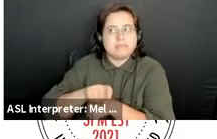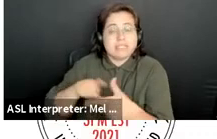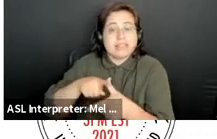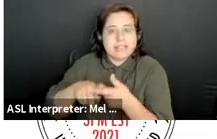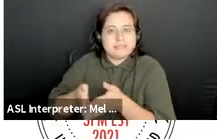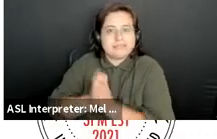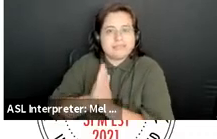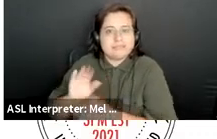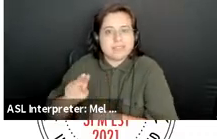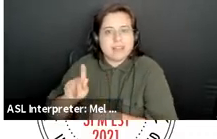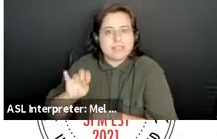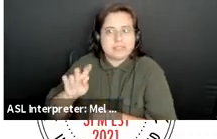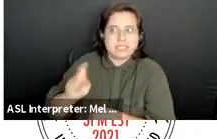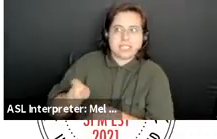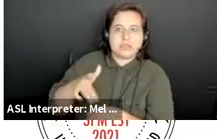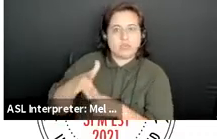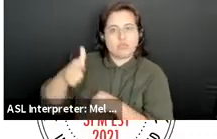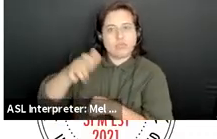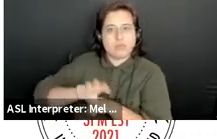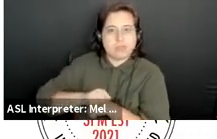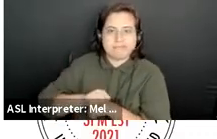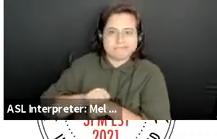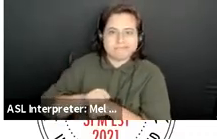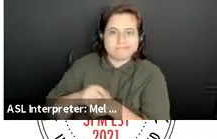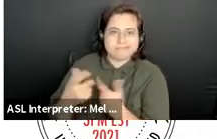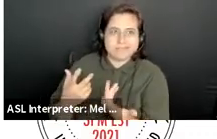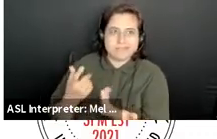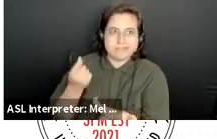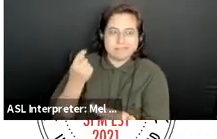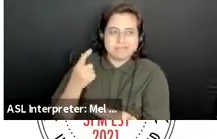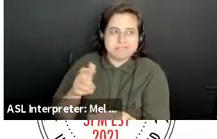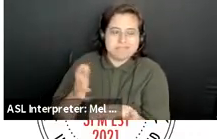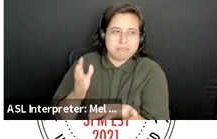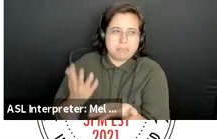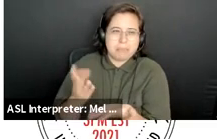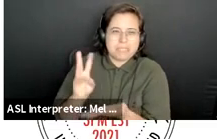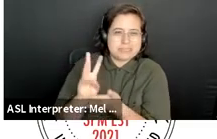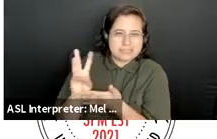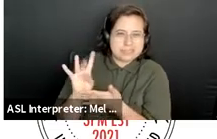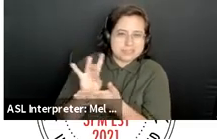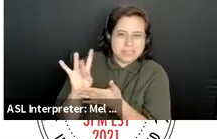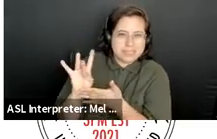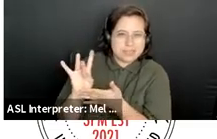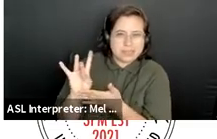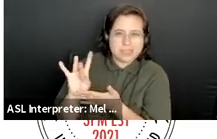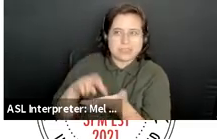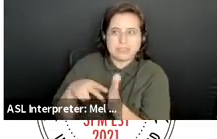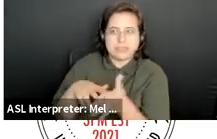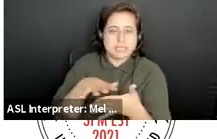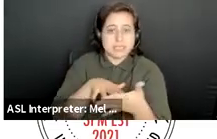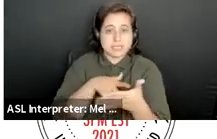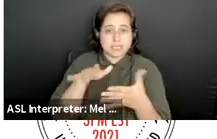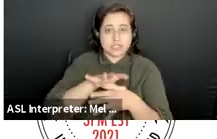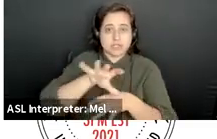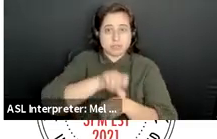appointment, which is not likely to be for somewhere between 6 to 8 weeks. So she needs to be scheduling that appointment